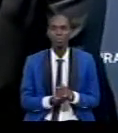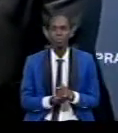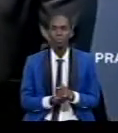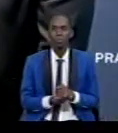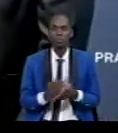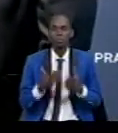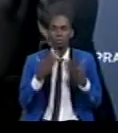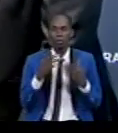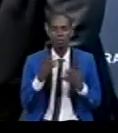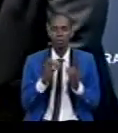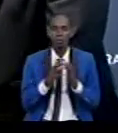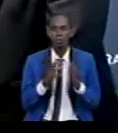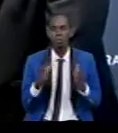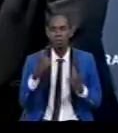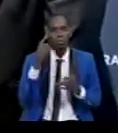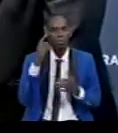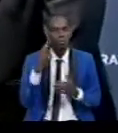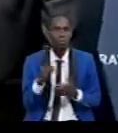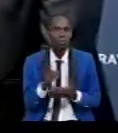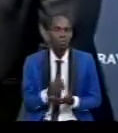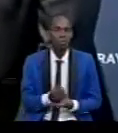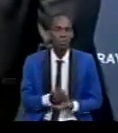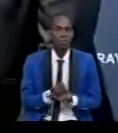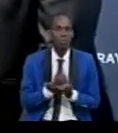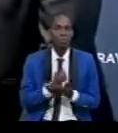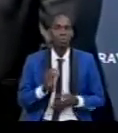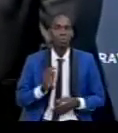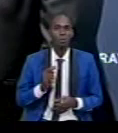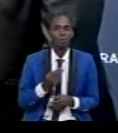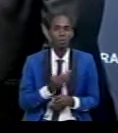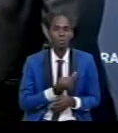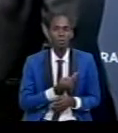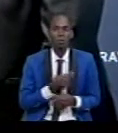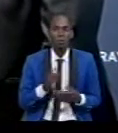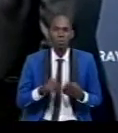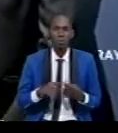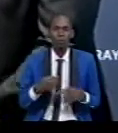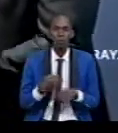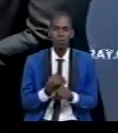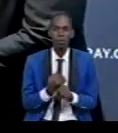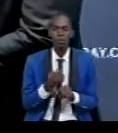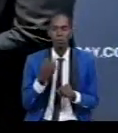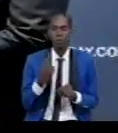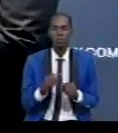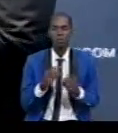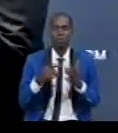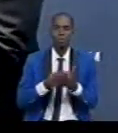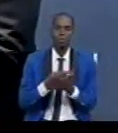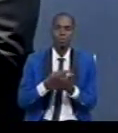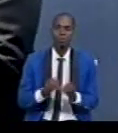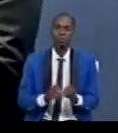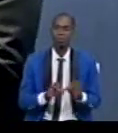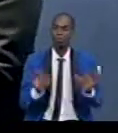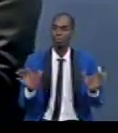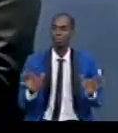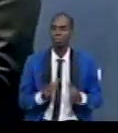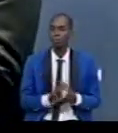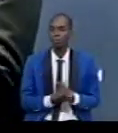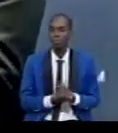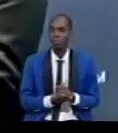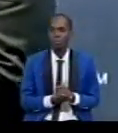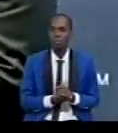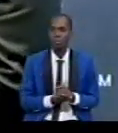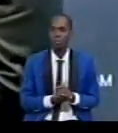your willingness to come alongside us and help us as we seek to bring the gospel to nations. Well, we're really excited. We're honored and blessed to see